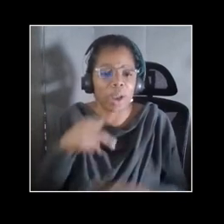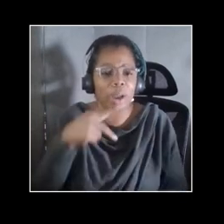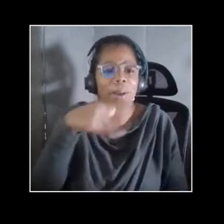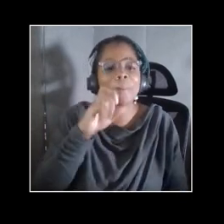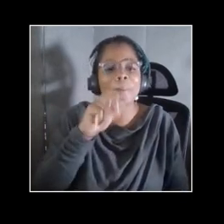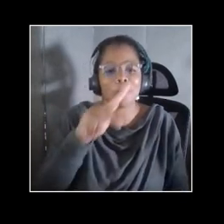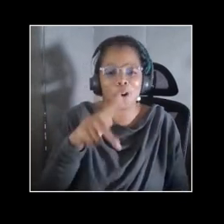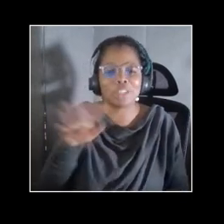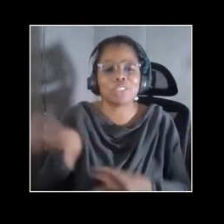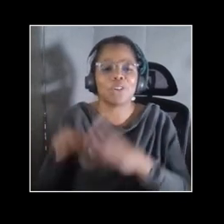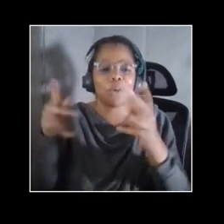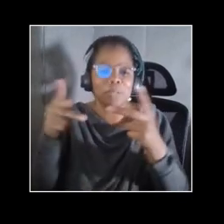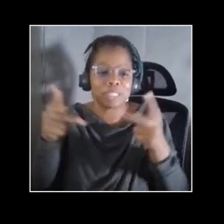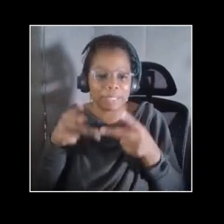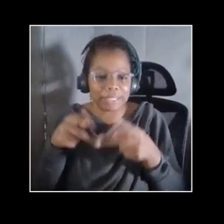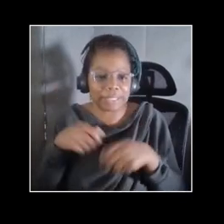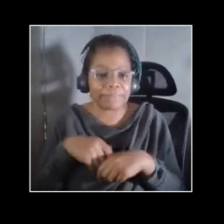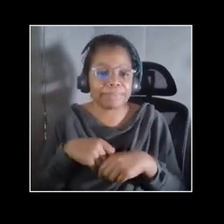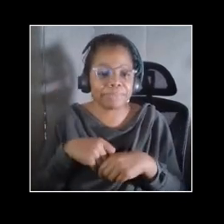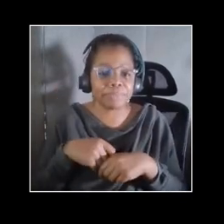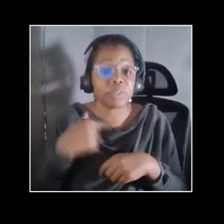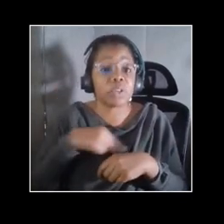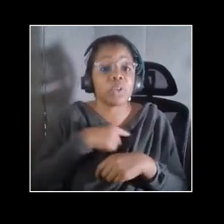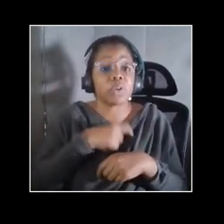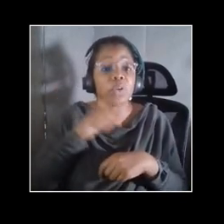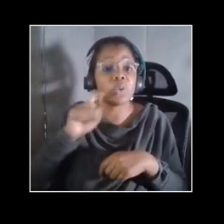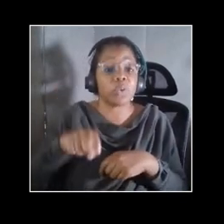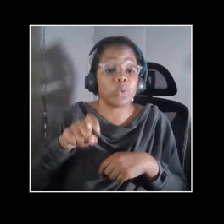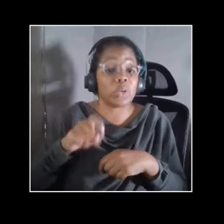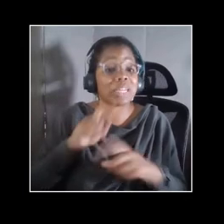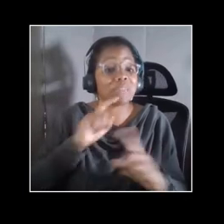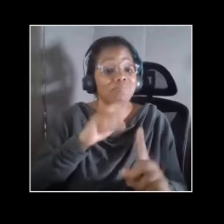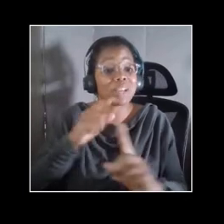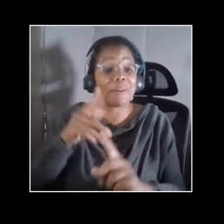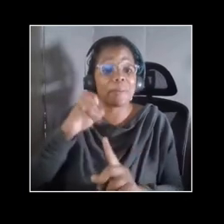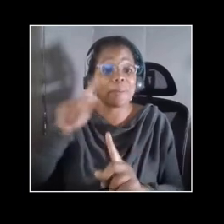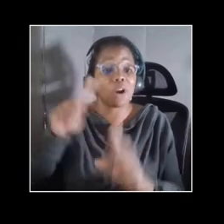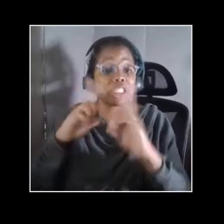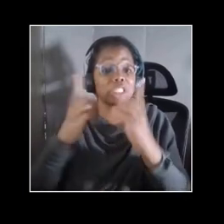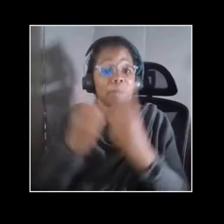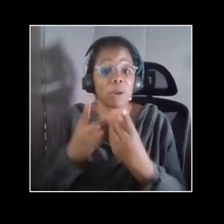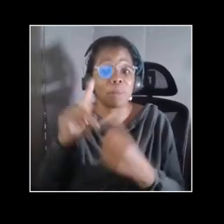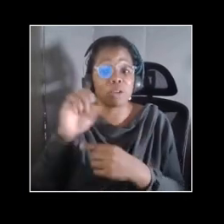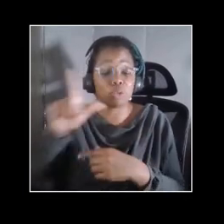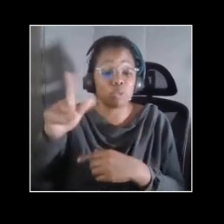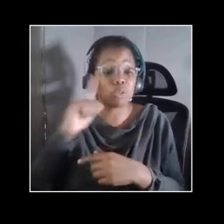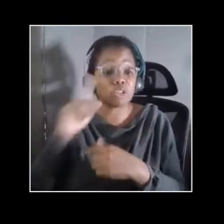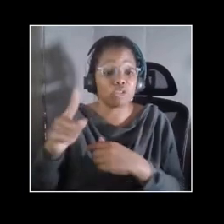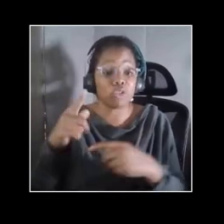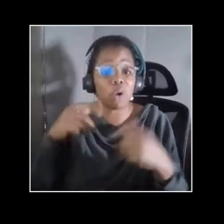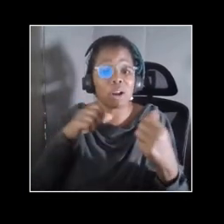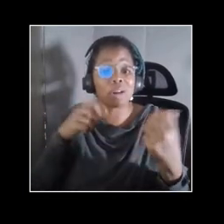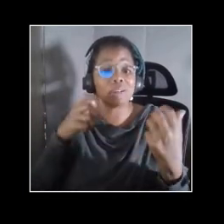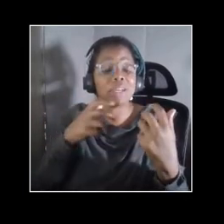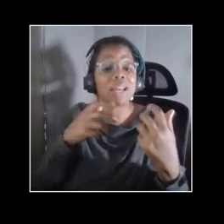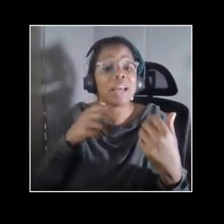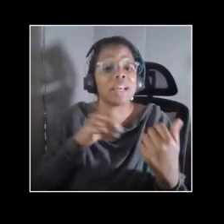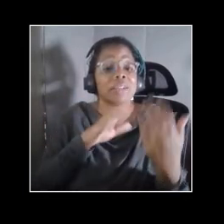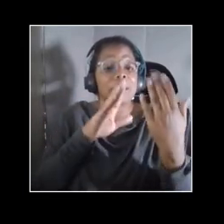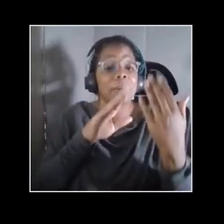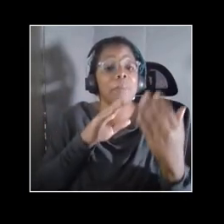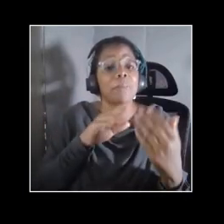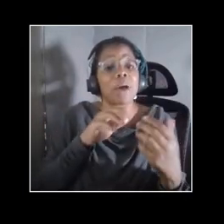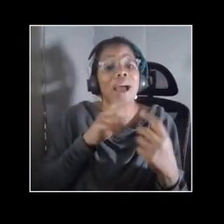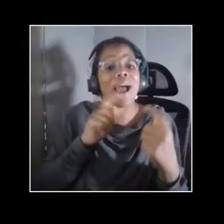space. So we need to arm parks departments with tools to help tackle both the adaptation and the mitigation of climate